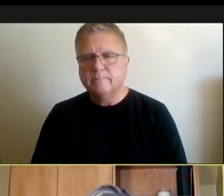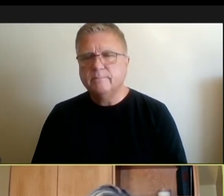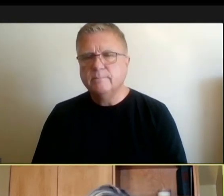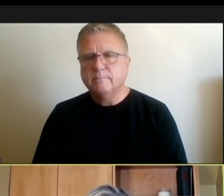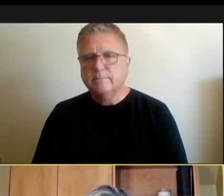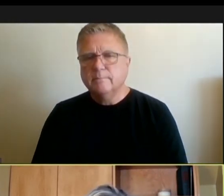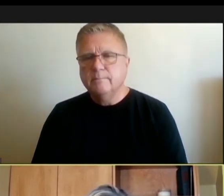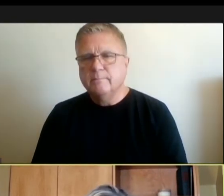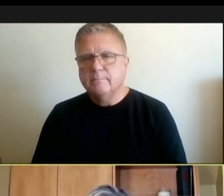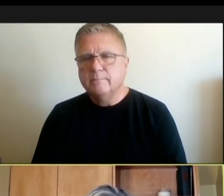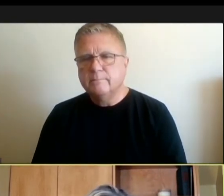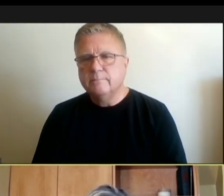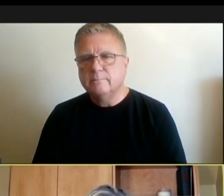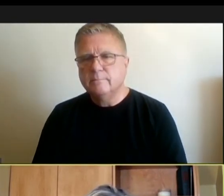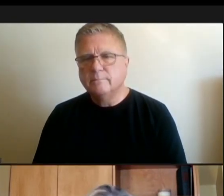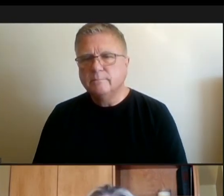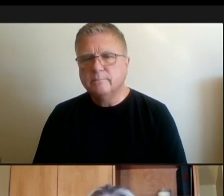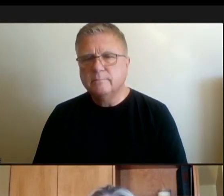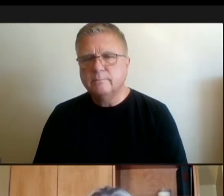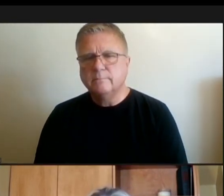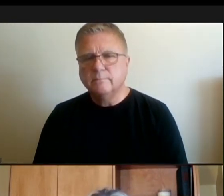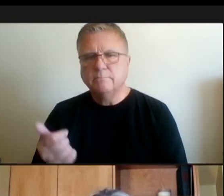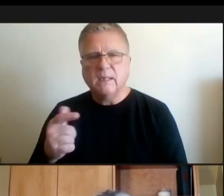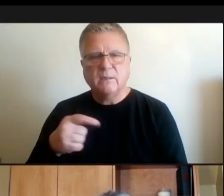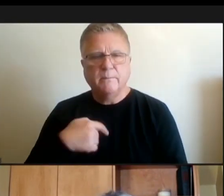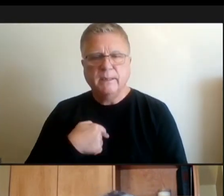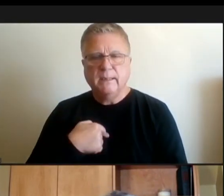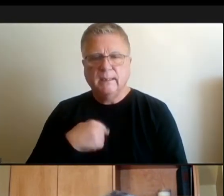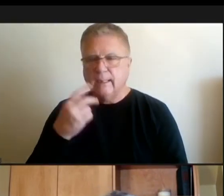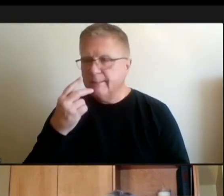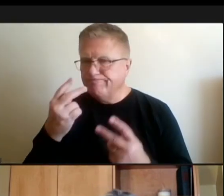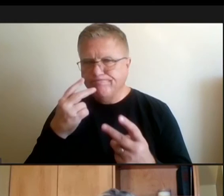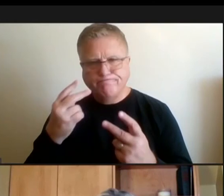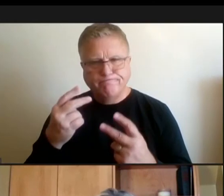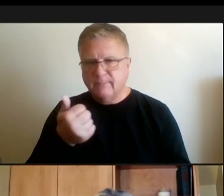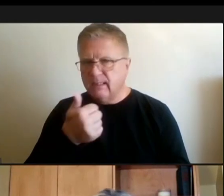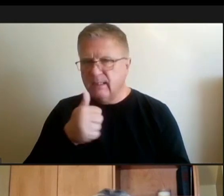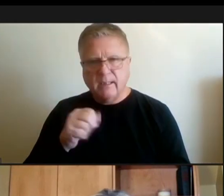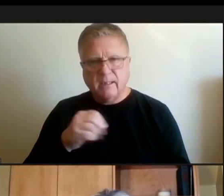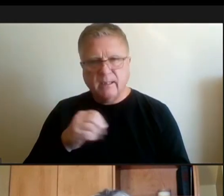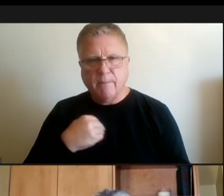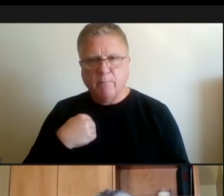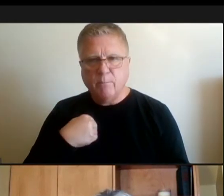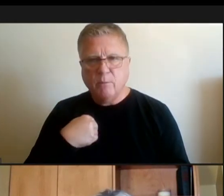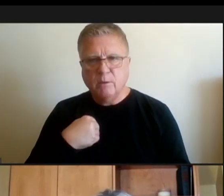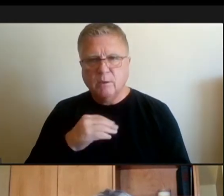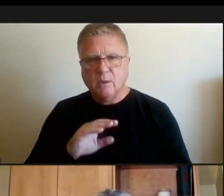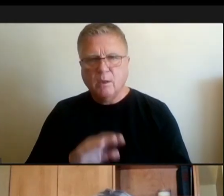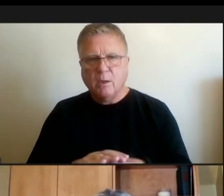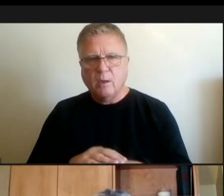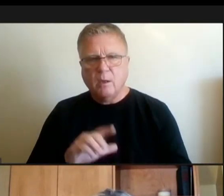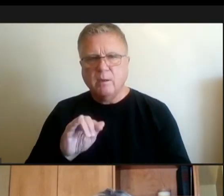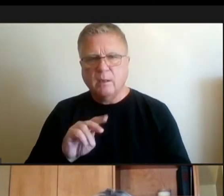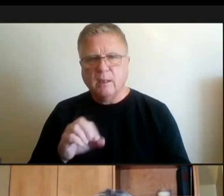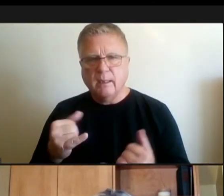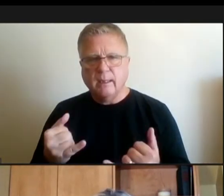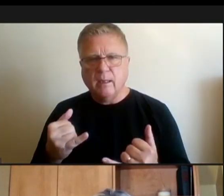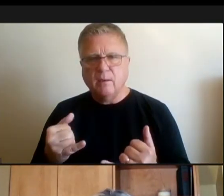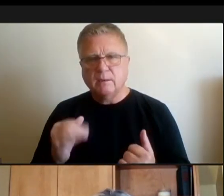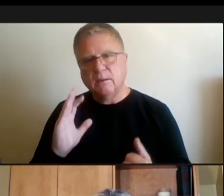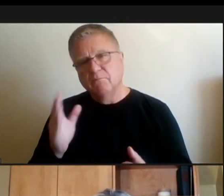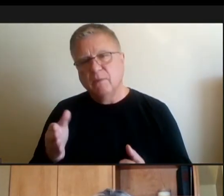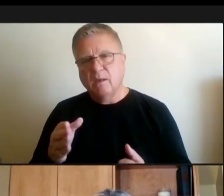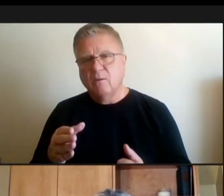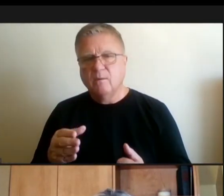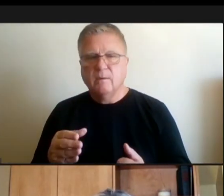Hello. Okay, back to me. I don't see any members on the line, so I will just throw